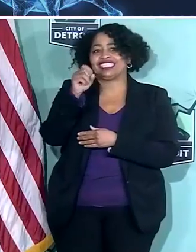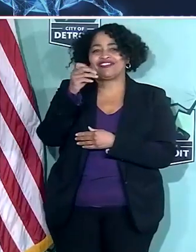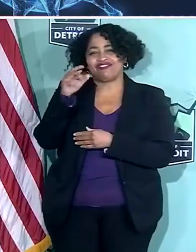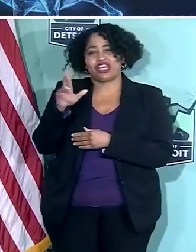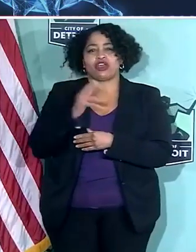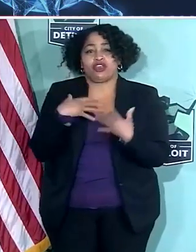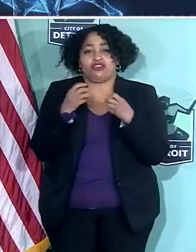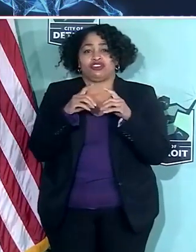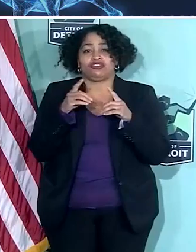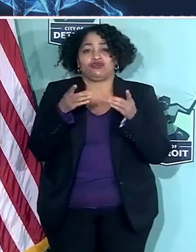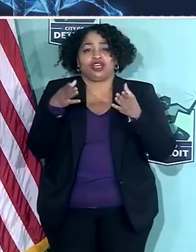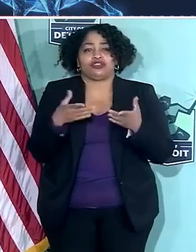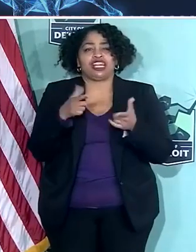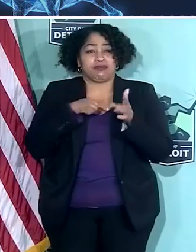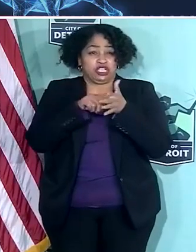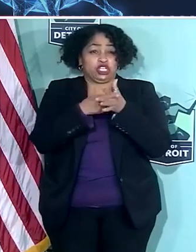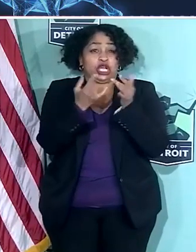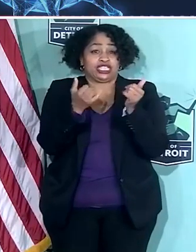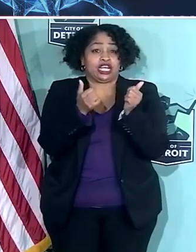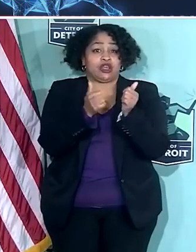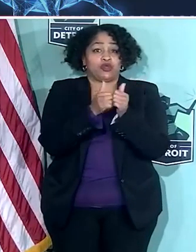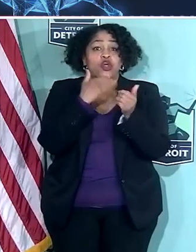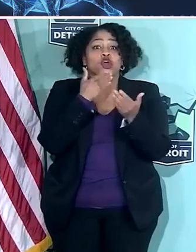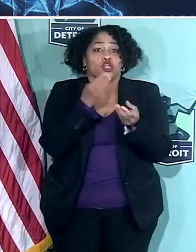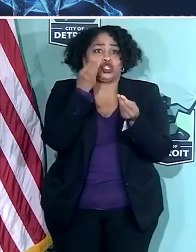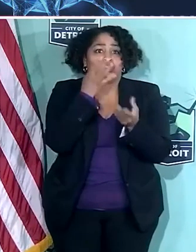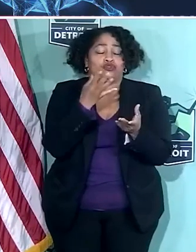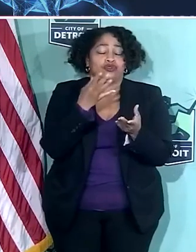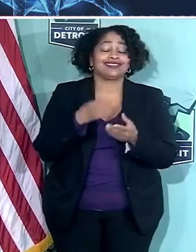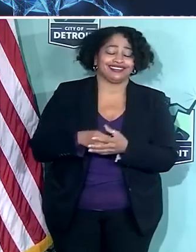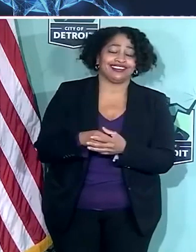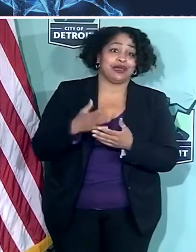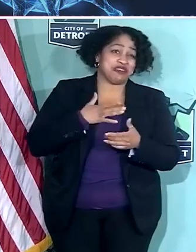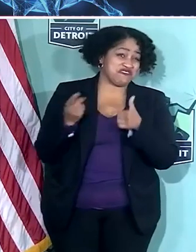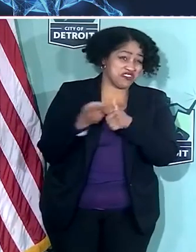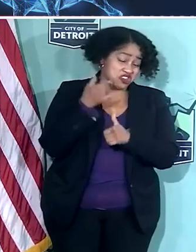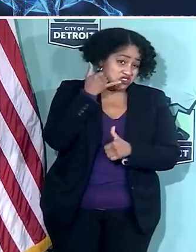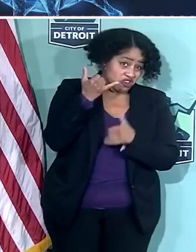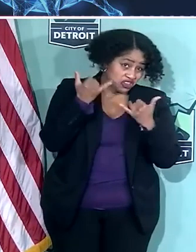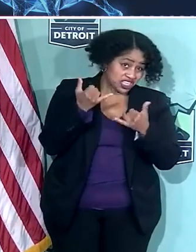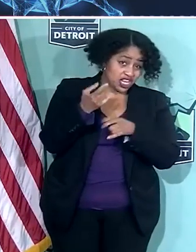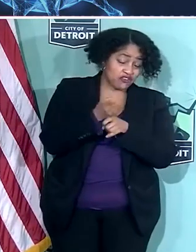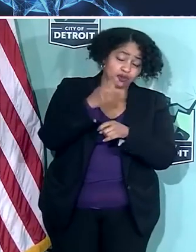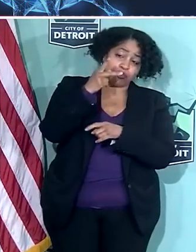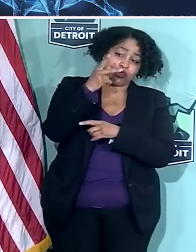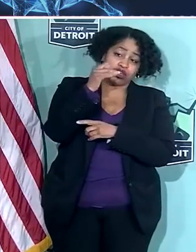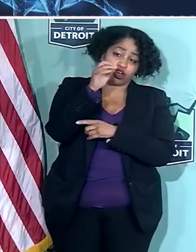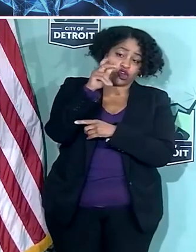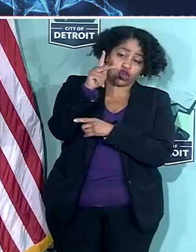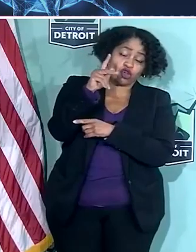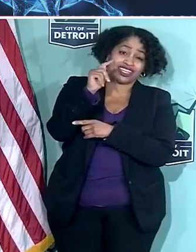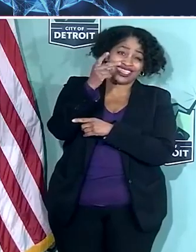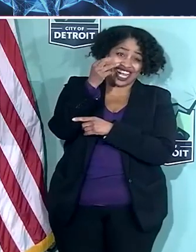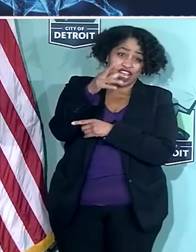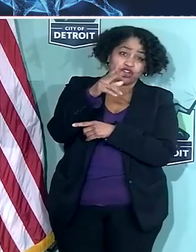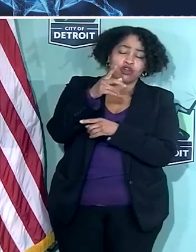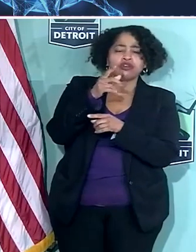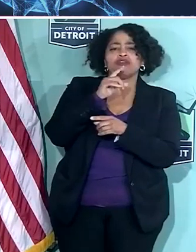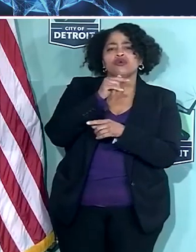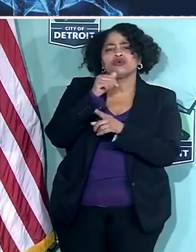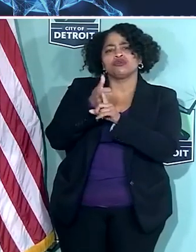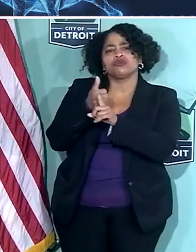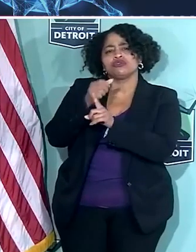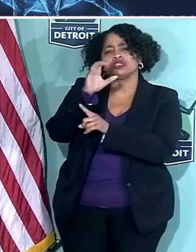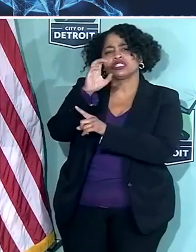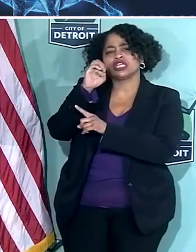Let me start today with good news. So my first phone call today was from Kirk Tanner, who's the CEO of Pepsi.